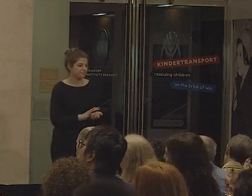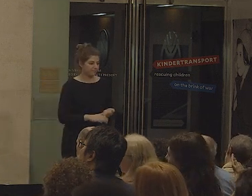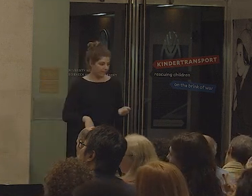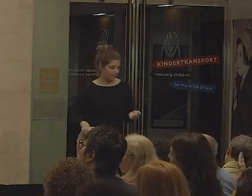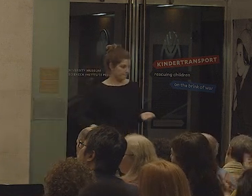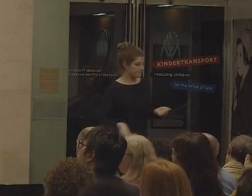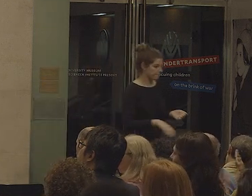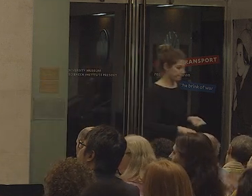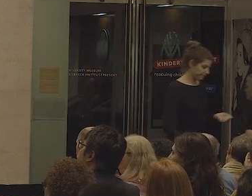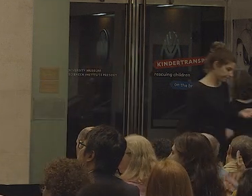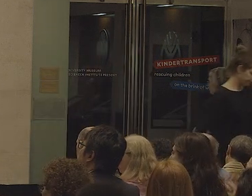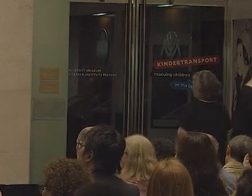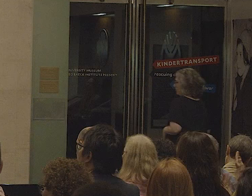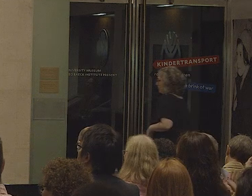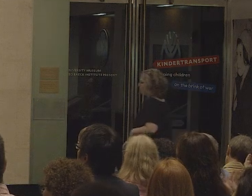Fred Guttenberg.